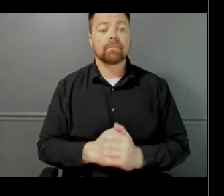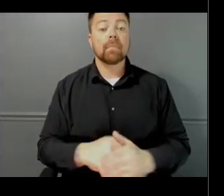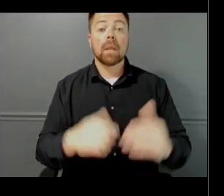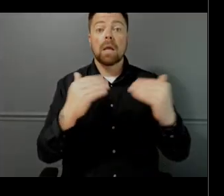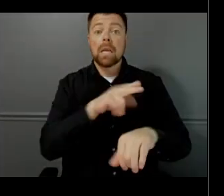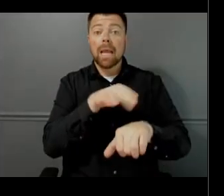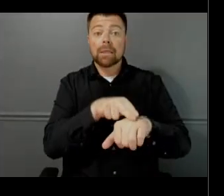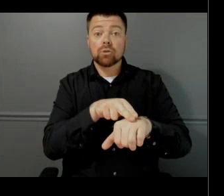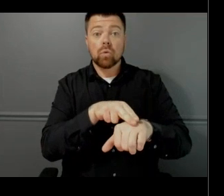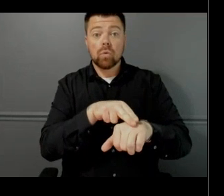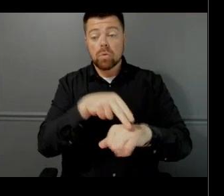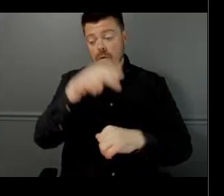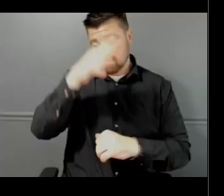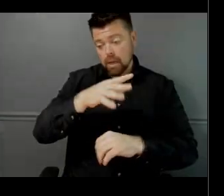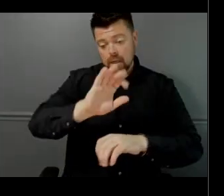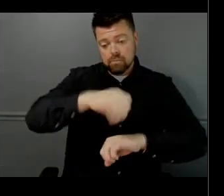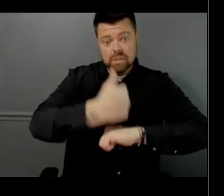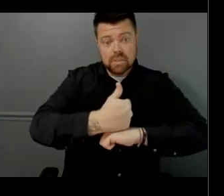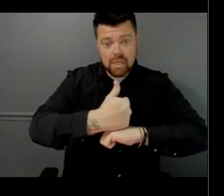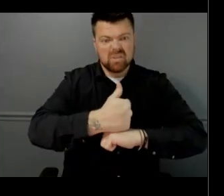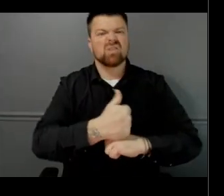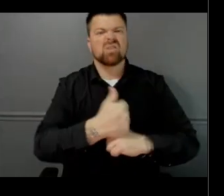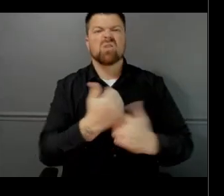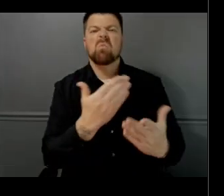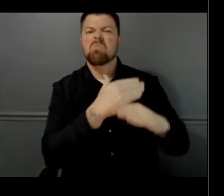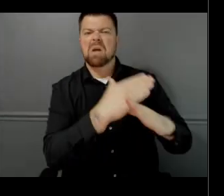natural or man-made physical barriers,